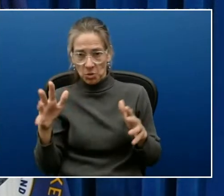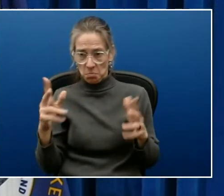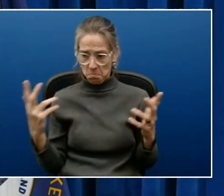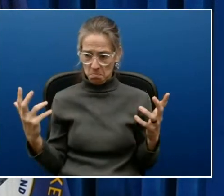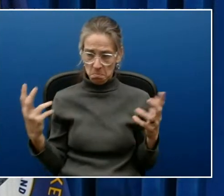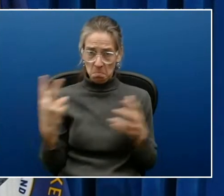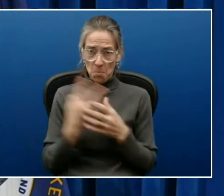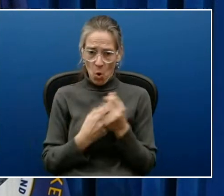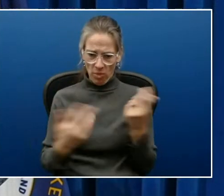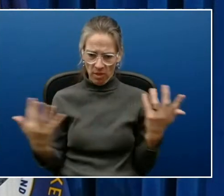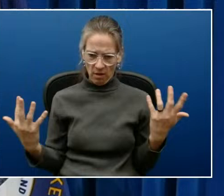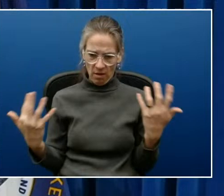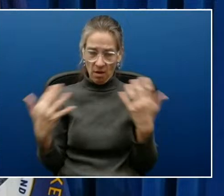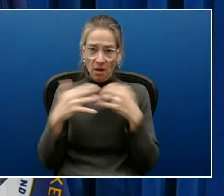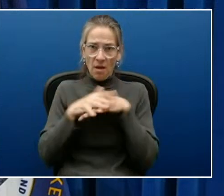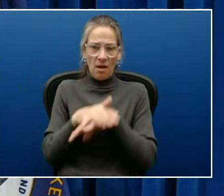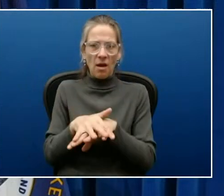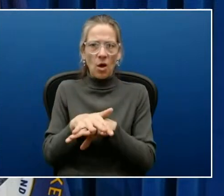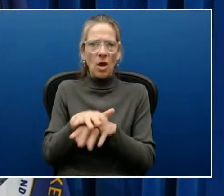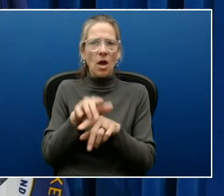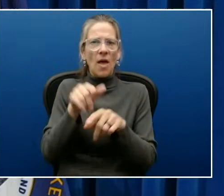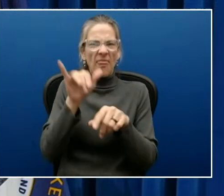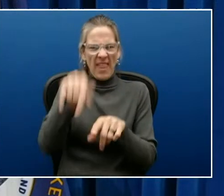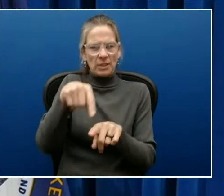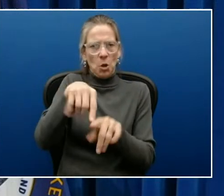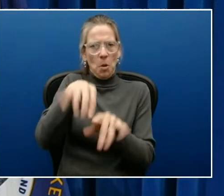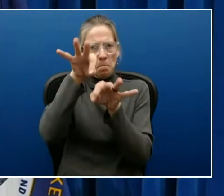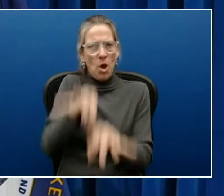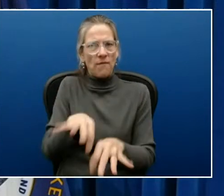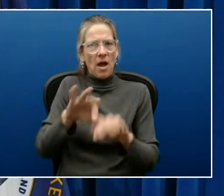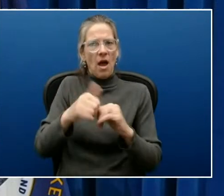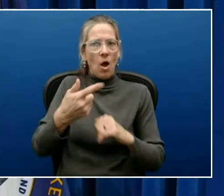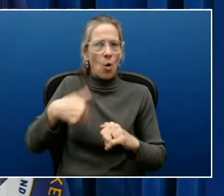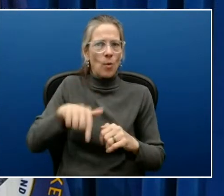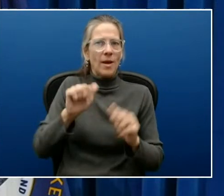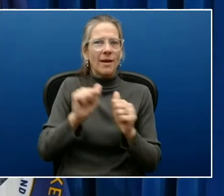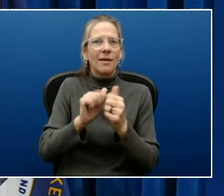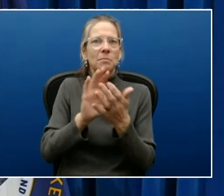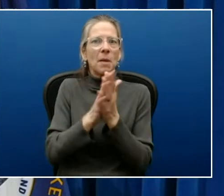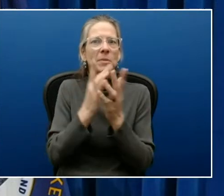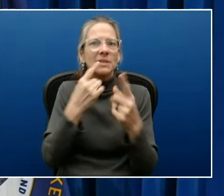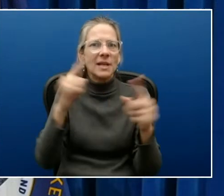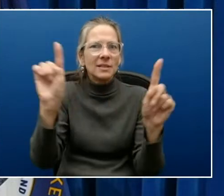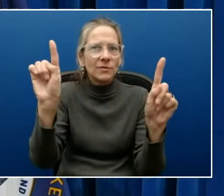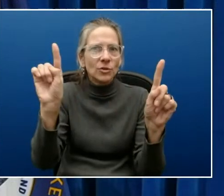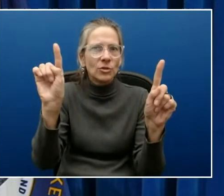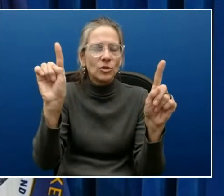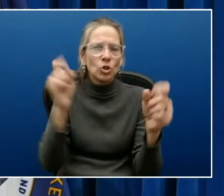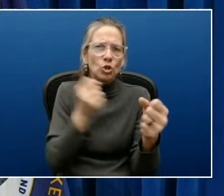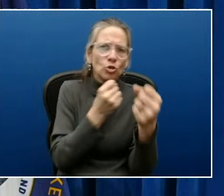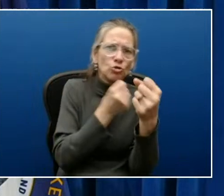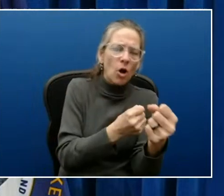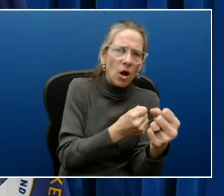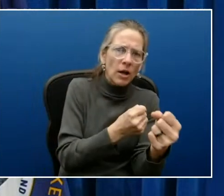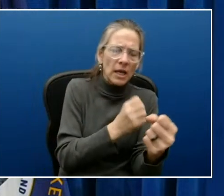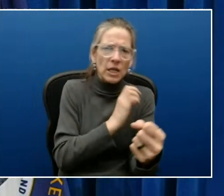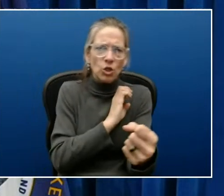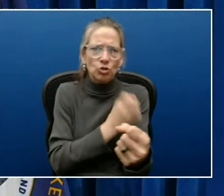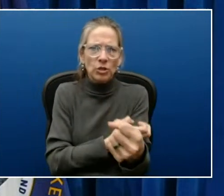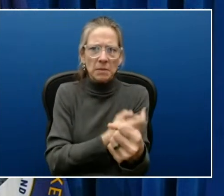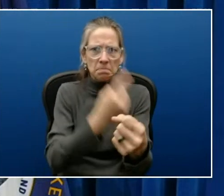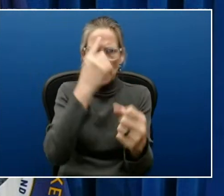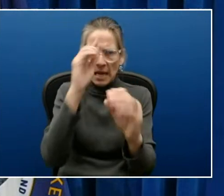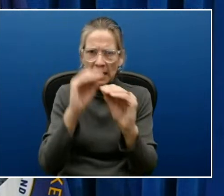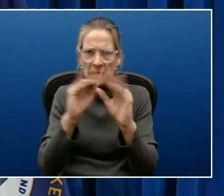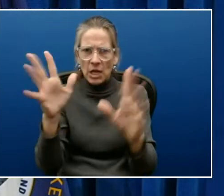all need to succeed. Strength, energy, and clarity of mind. The piece